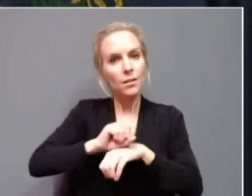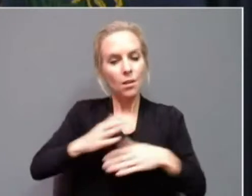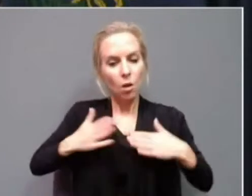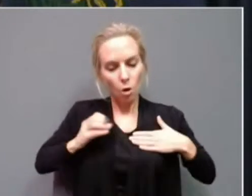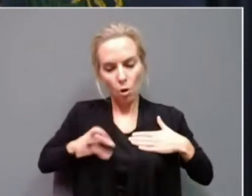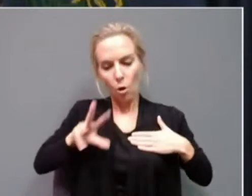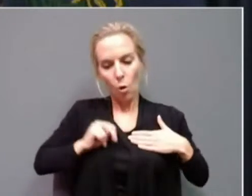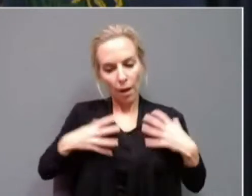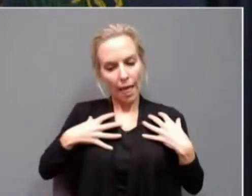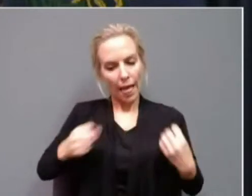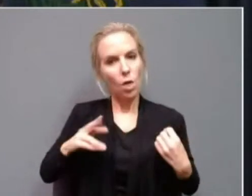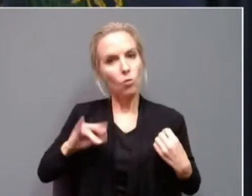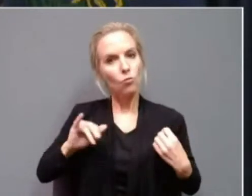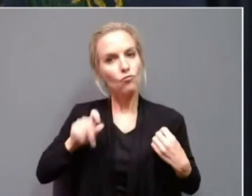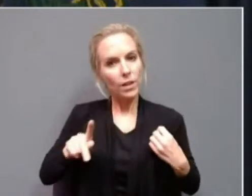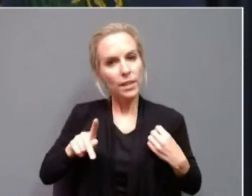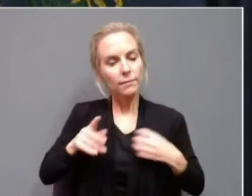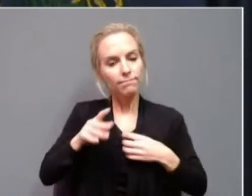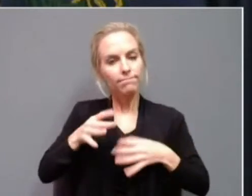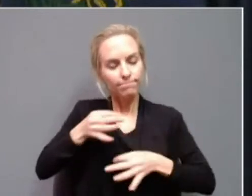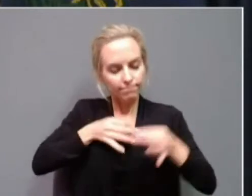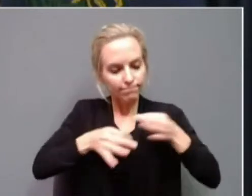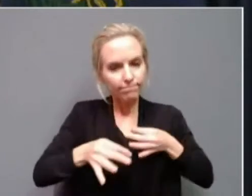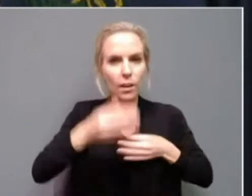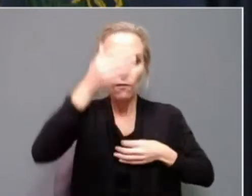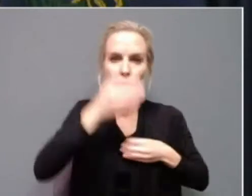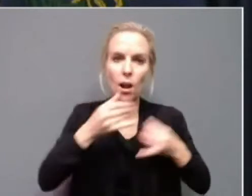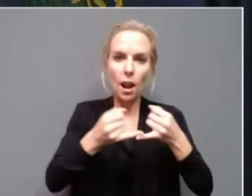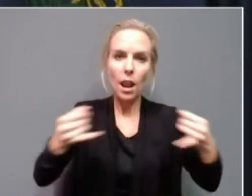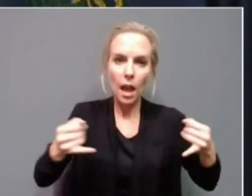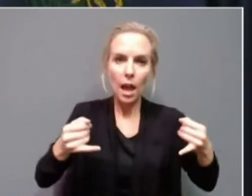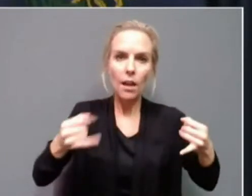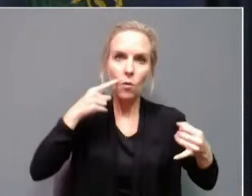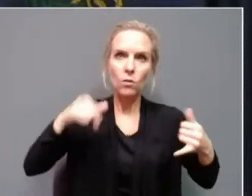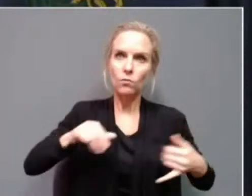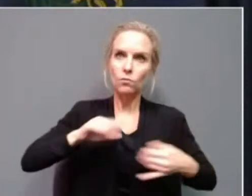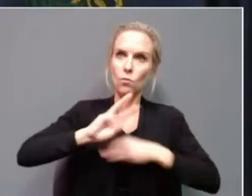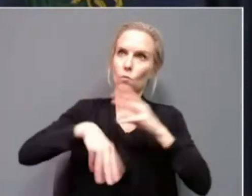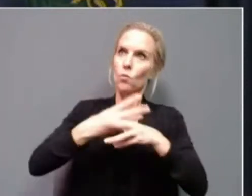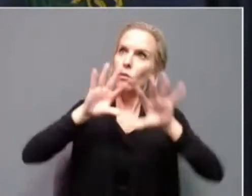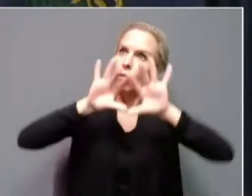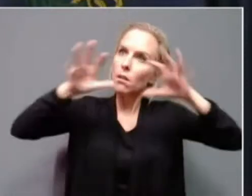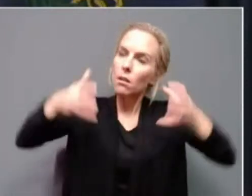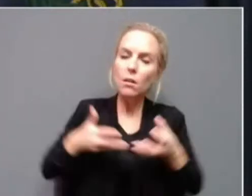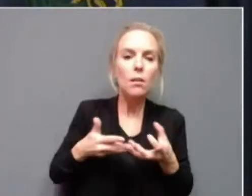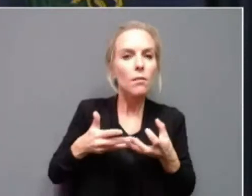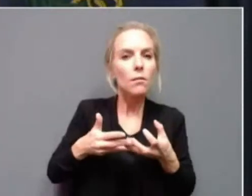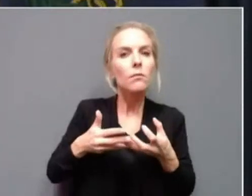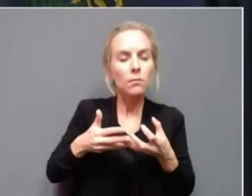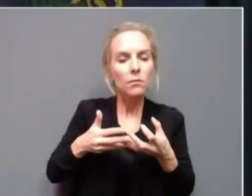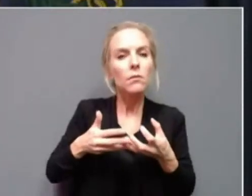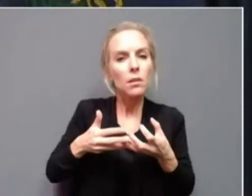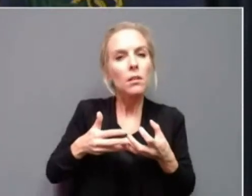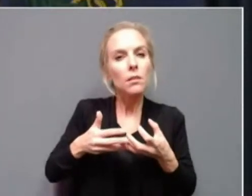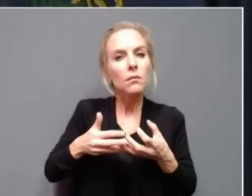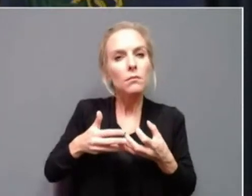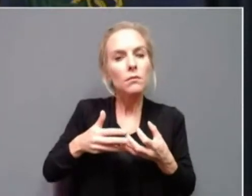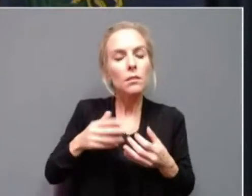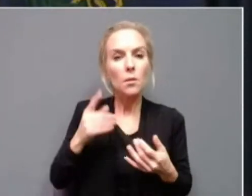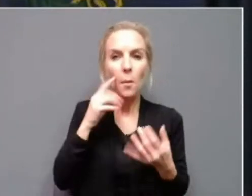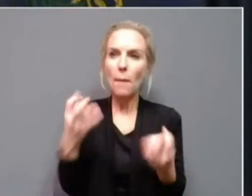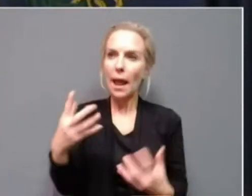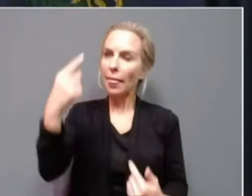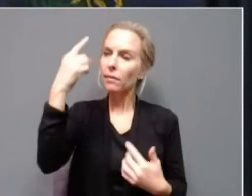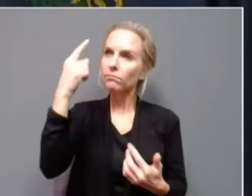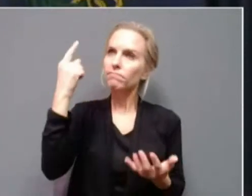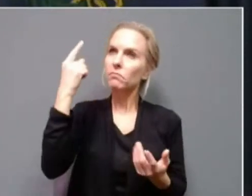risk at the front line of a global pandemic. Many think only the elderly and those with